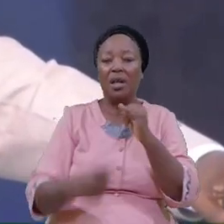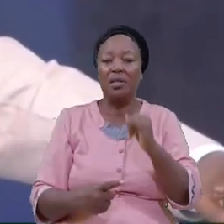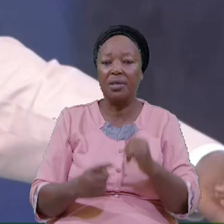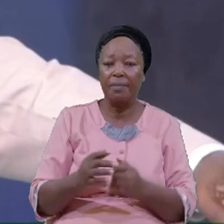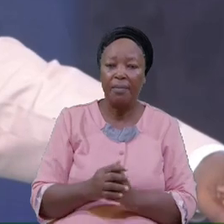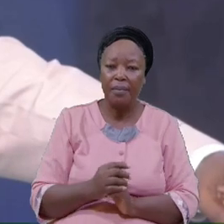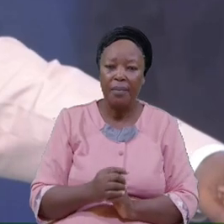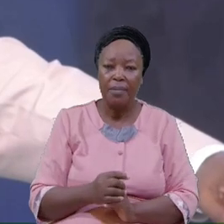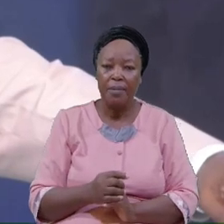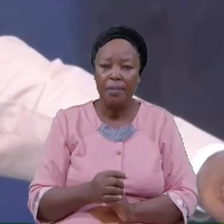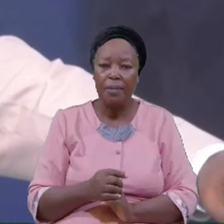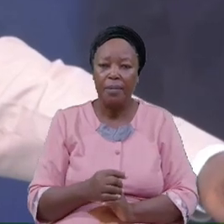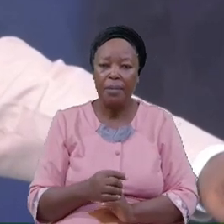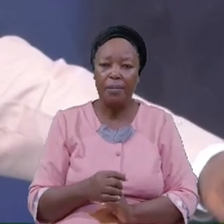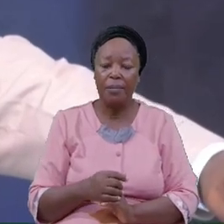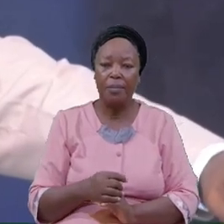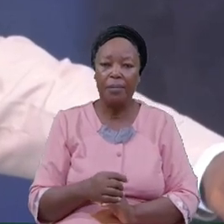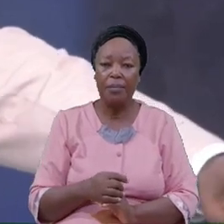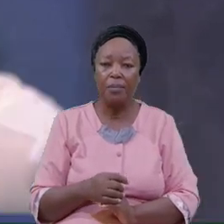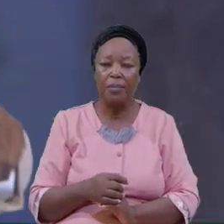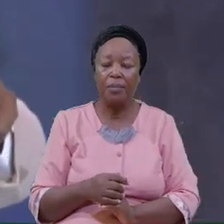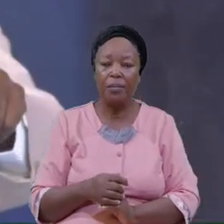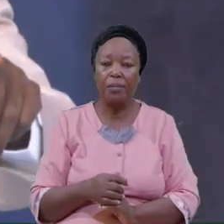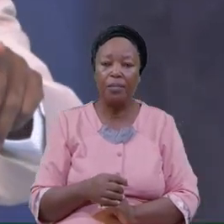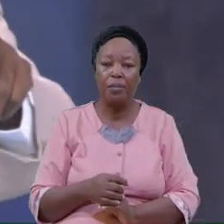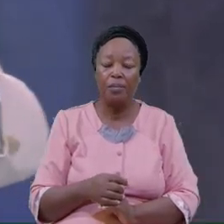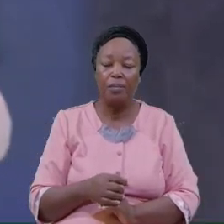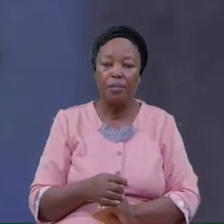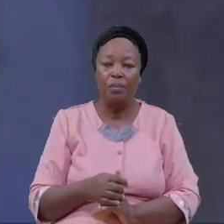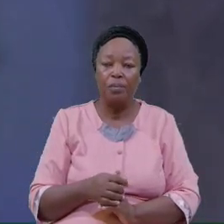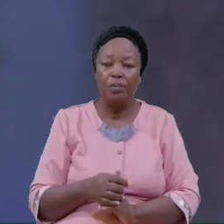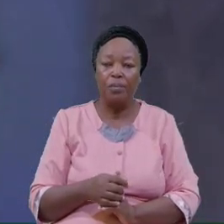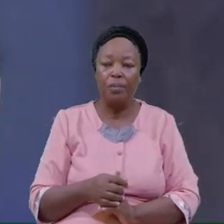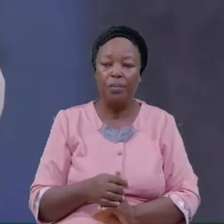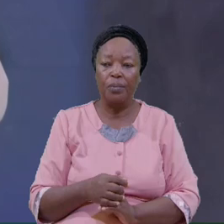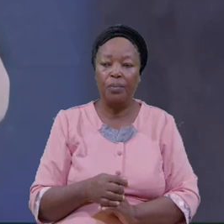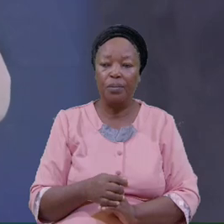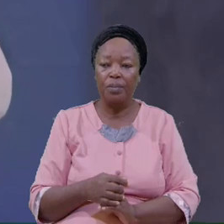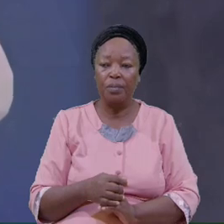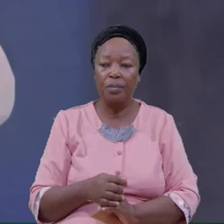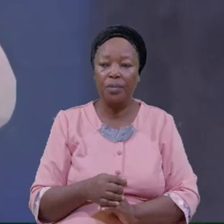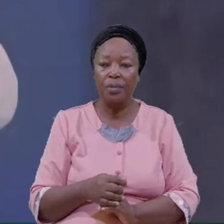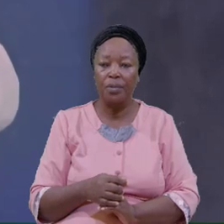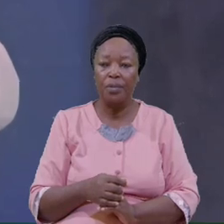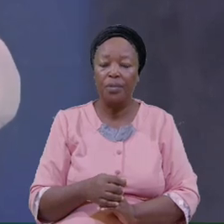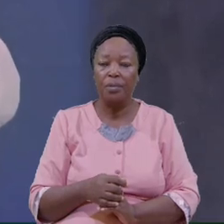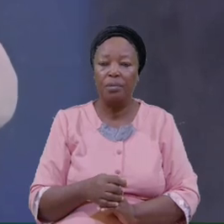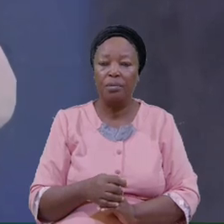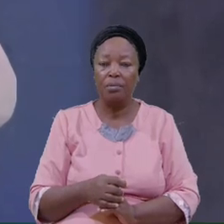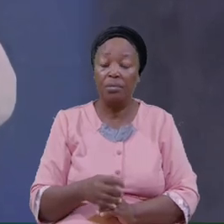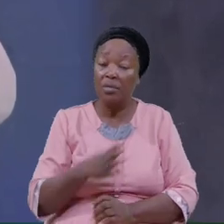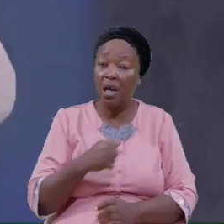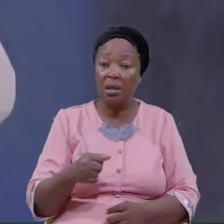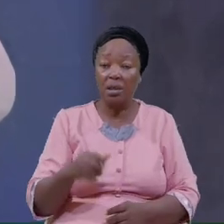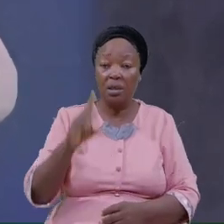l'étranger, les bonnes formations à l'étranger. Alors que quand nous étions venus, ce qu'on voulait pour tout le monde, c'était la demeure céleste. And David the king, et